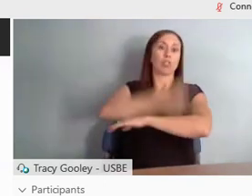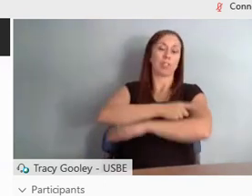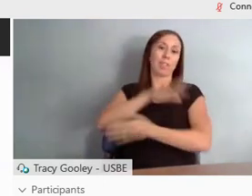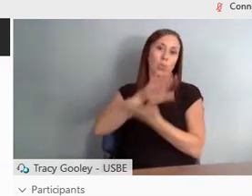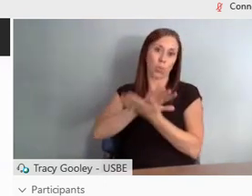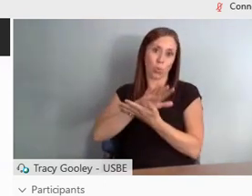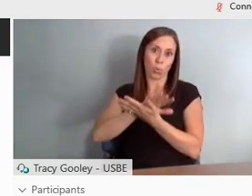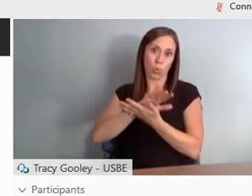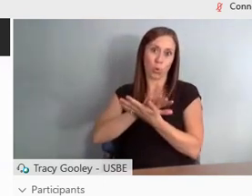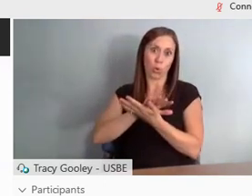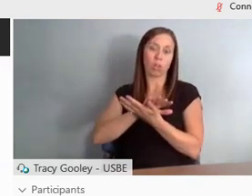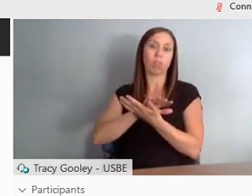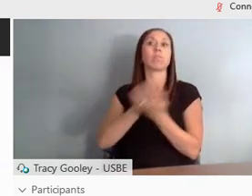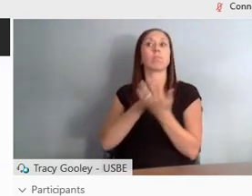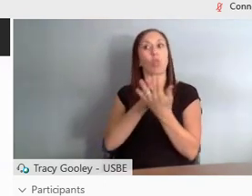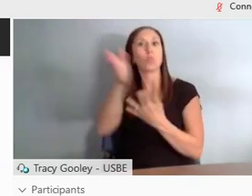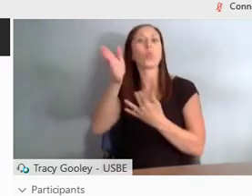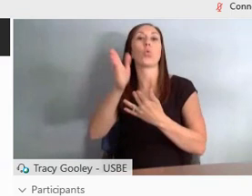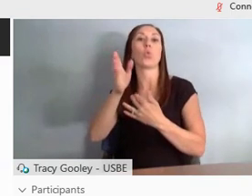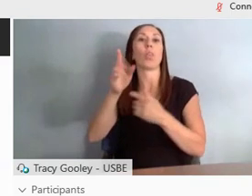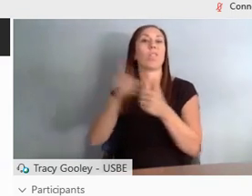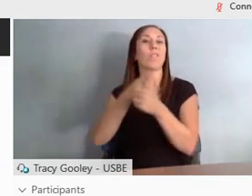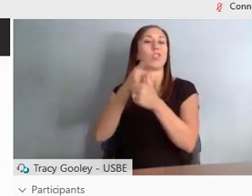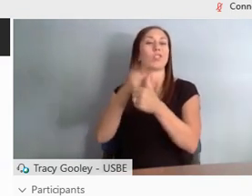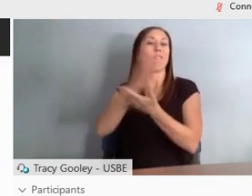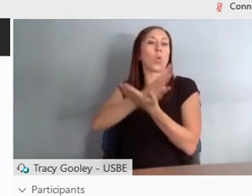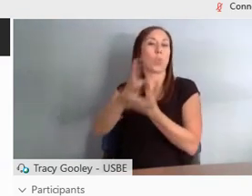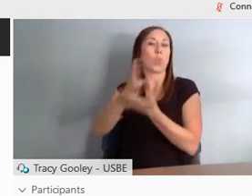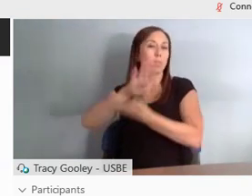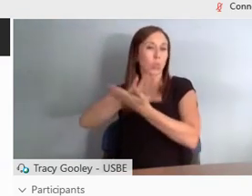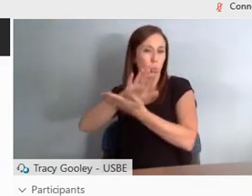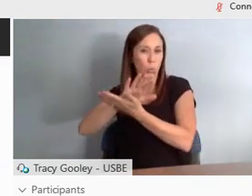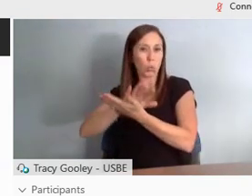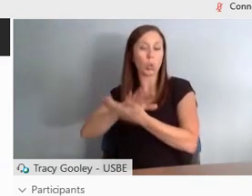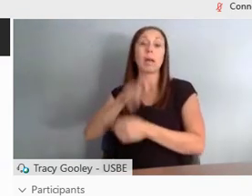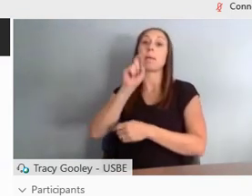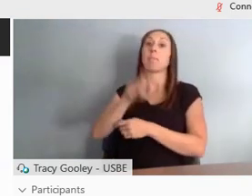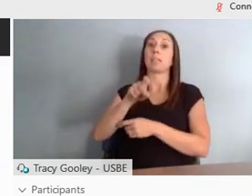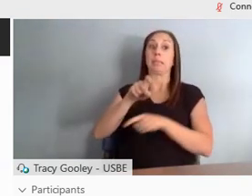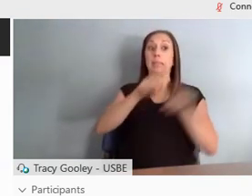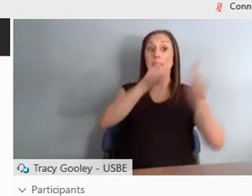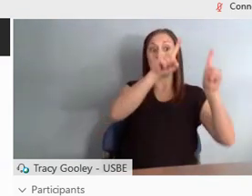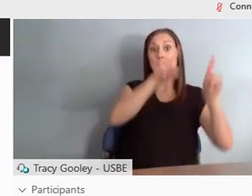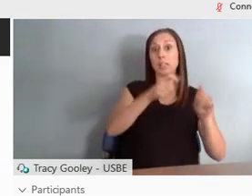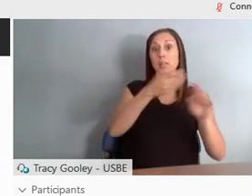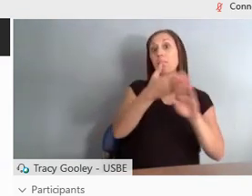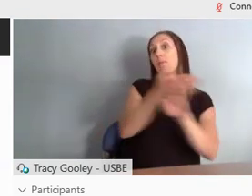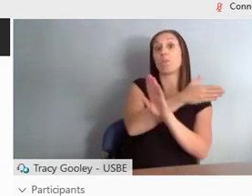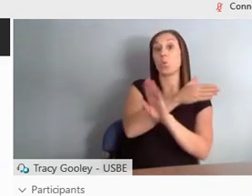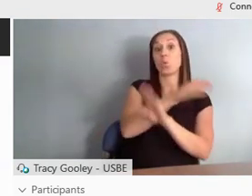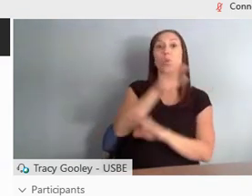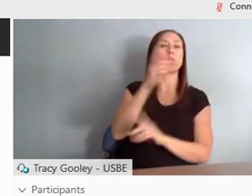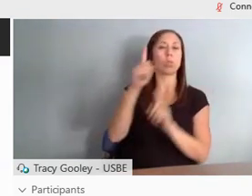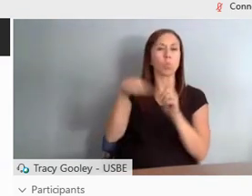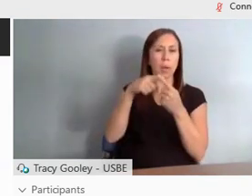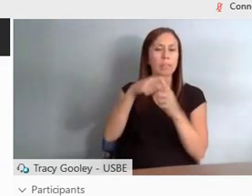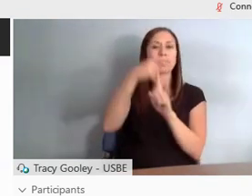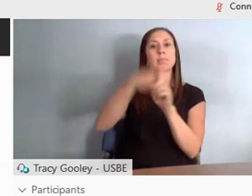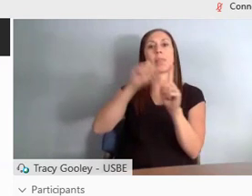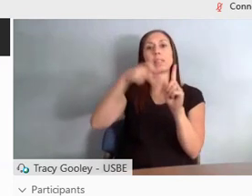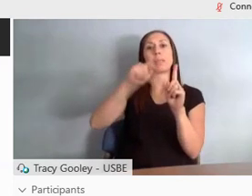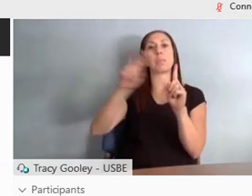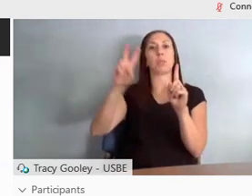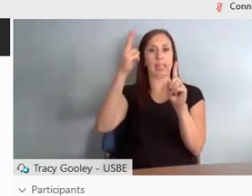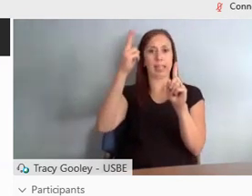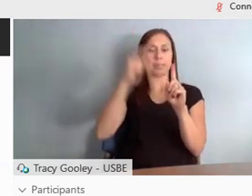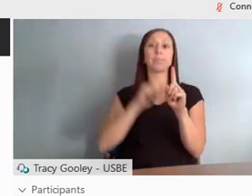the first 4 weeks of school. So really, though, it needs to be administered before September 2nd. And then